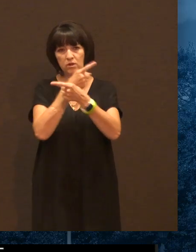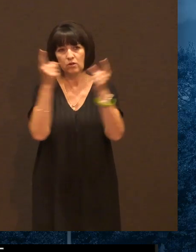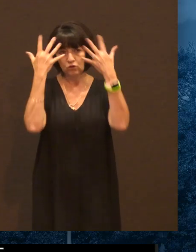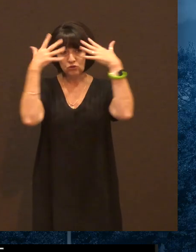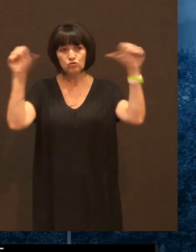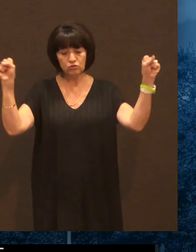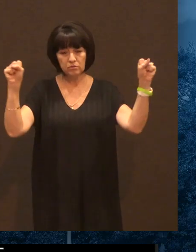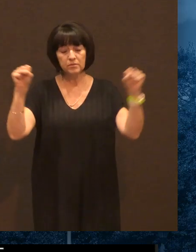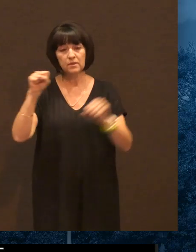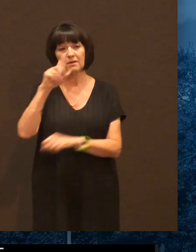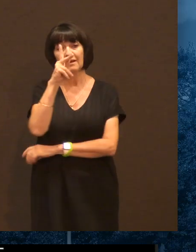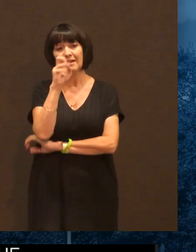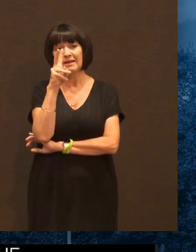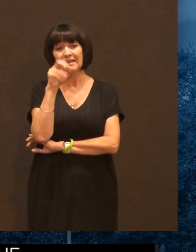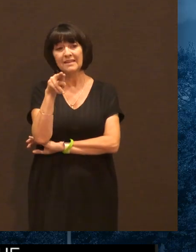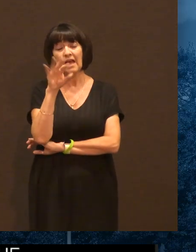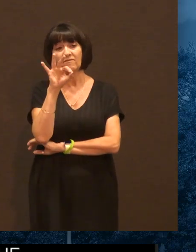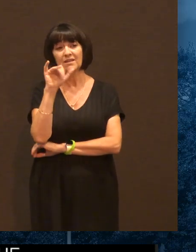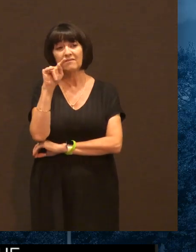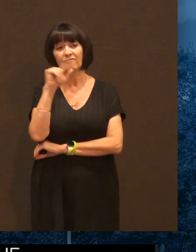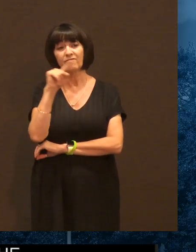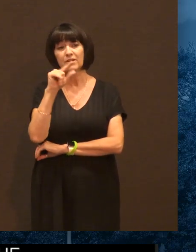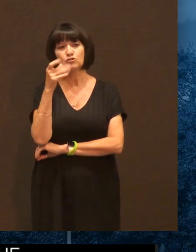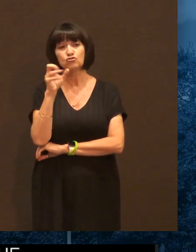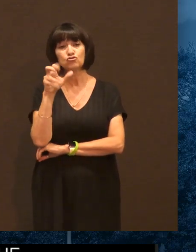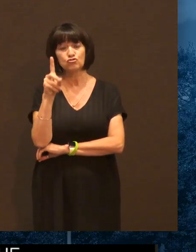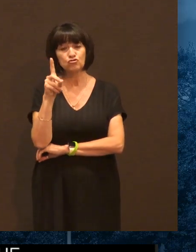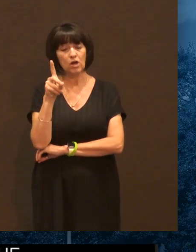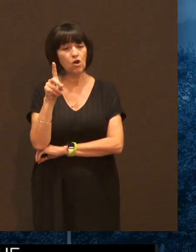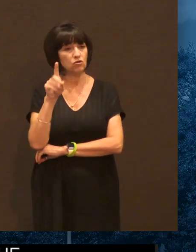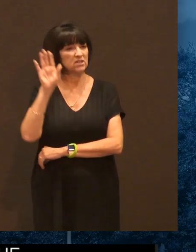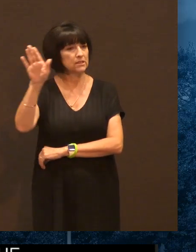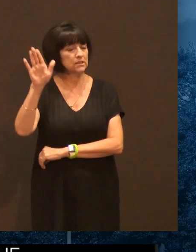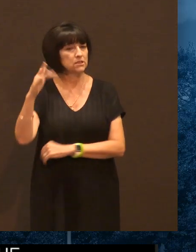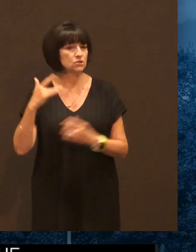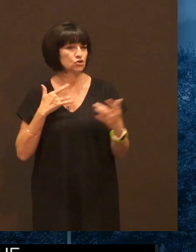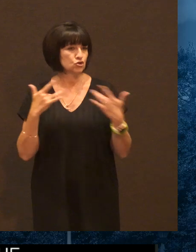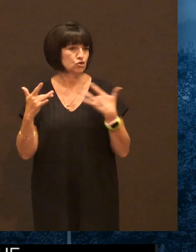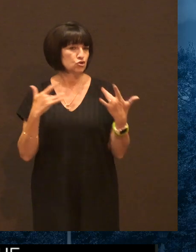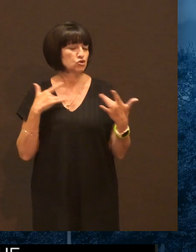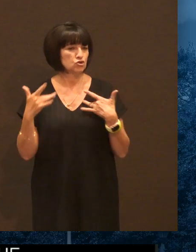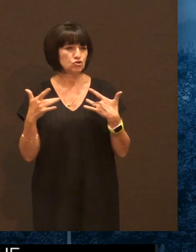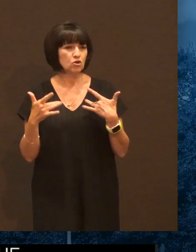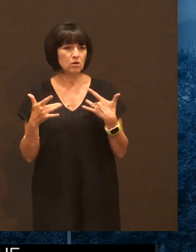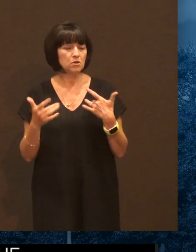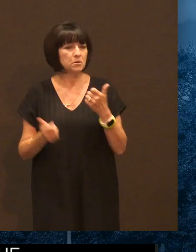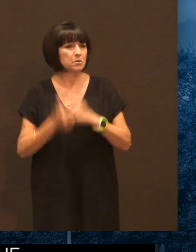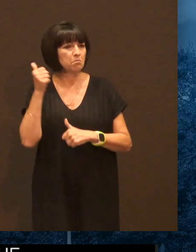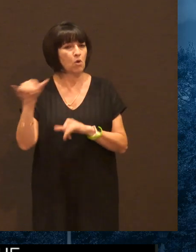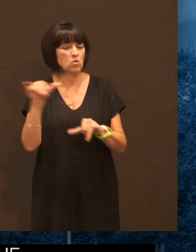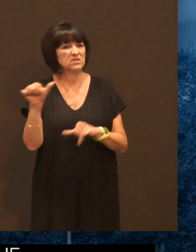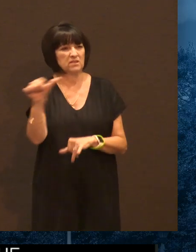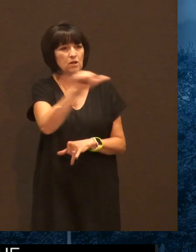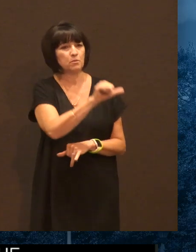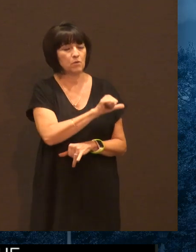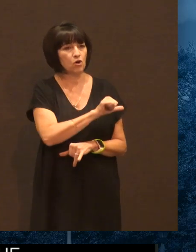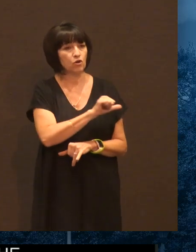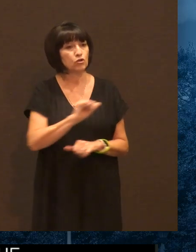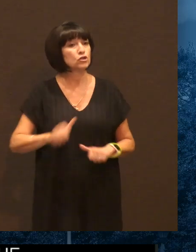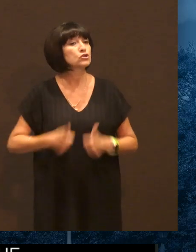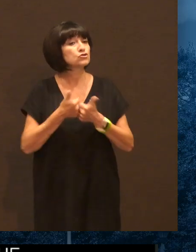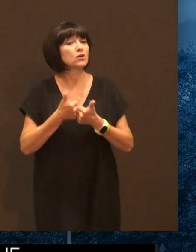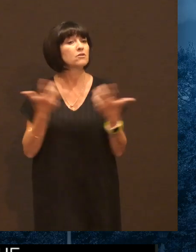Kevin Fitzgerald was a concern that I think anybody who thinks about it could understand, and that is the challenges